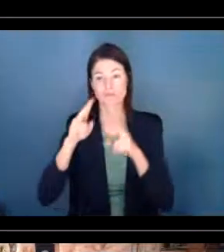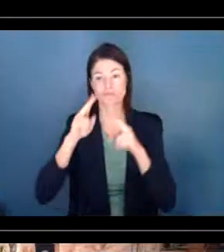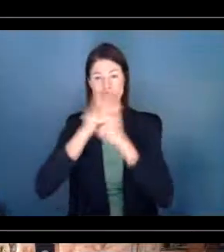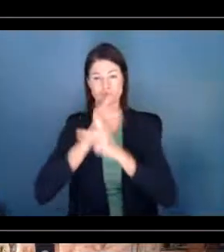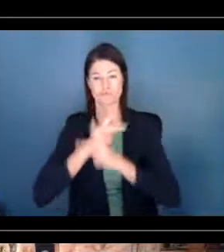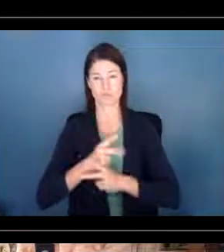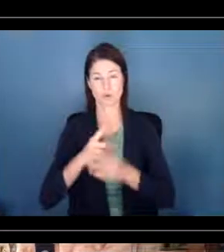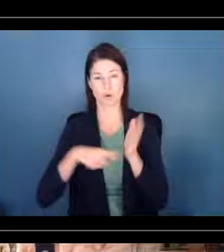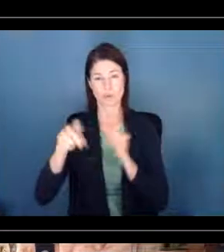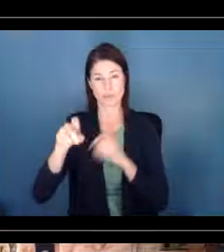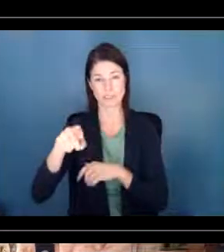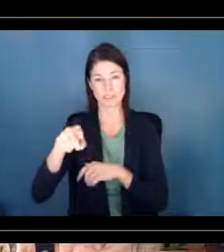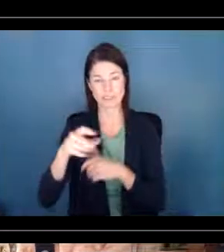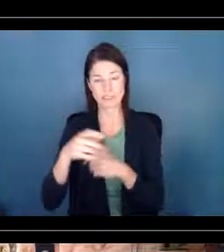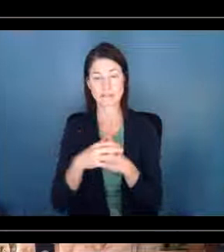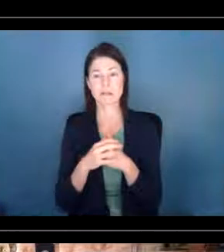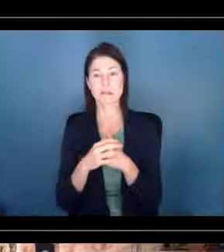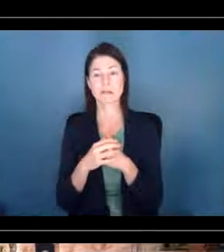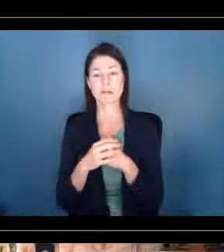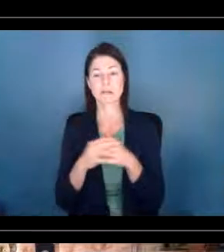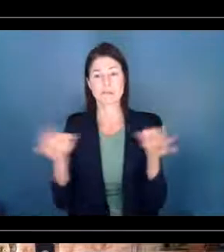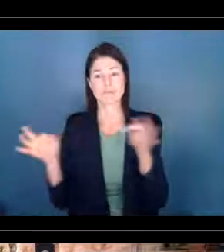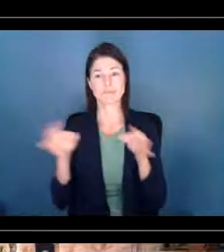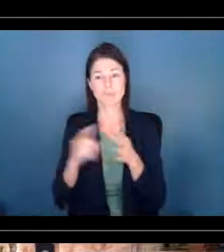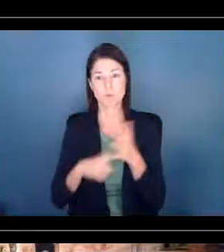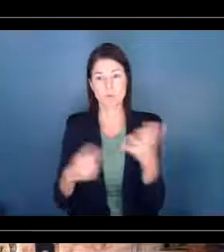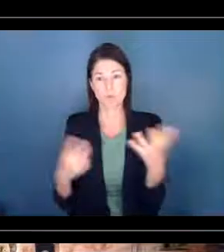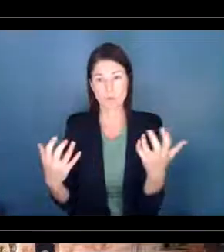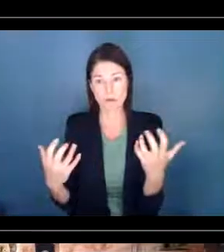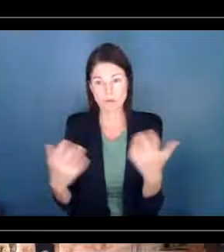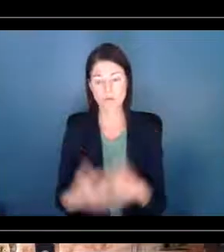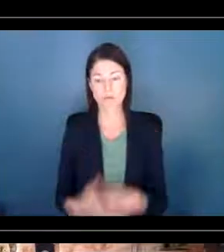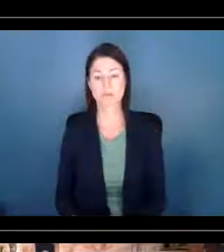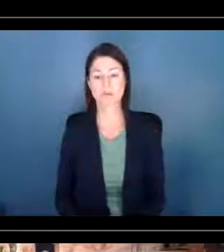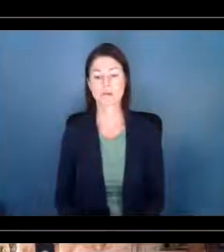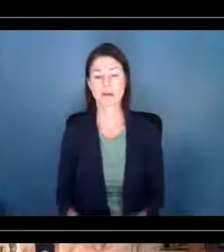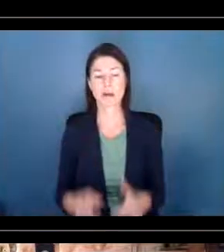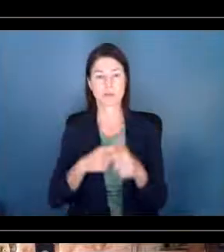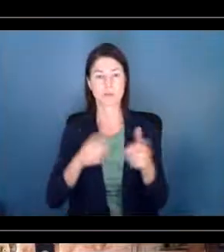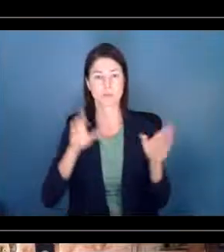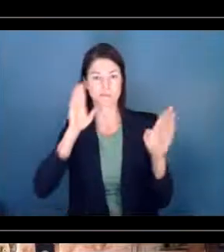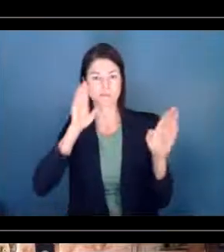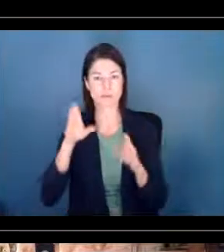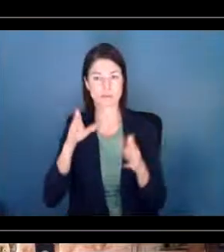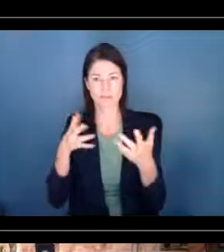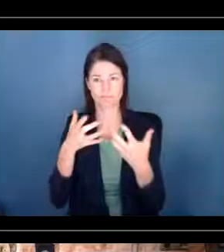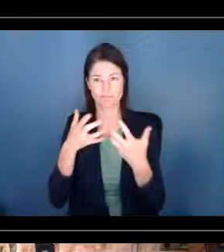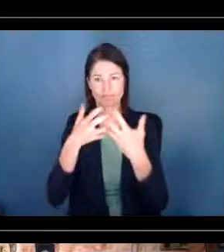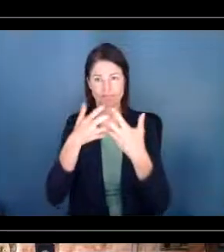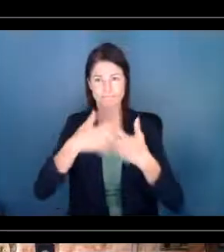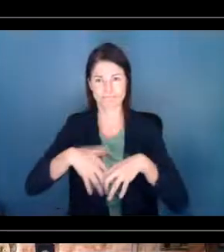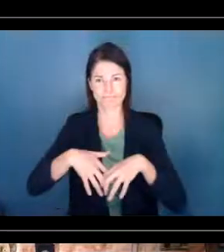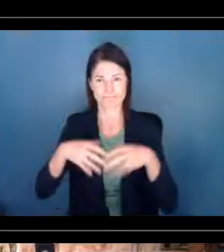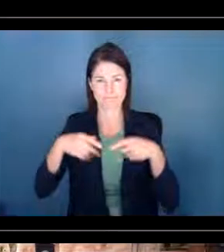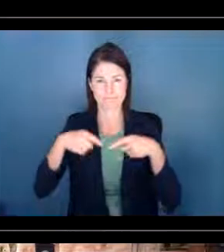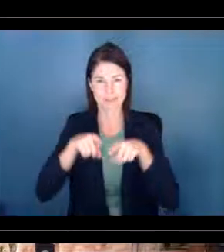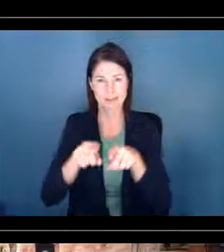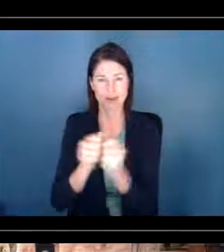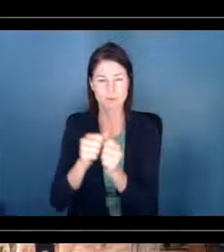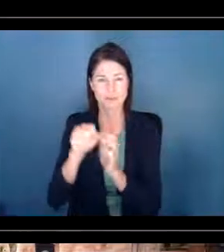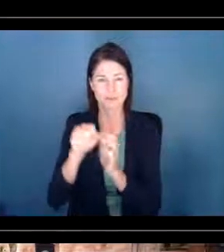and directs kind of what you want, and we can kind of all work towards meeting these system priorities. So that's kind of my